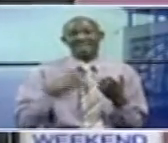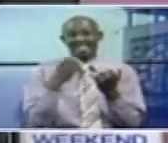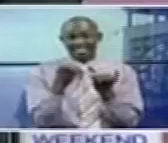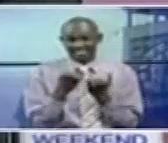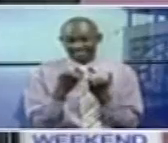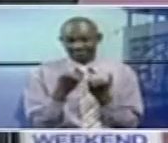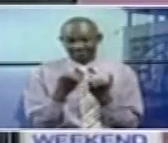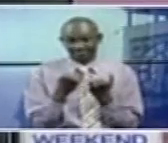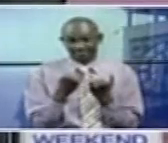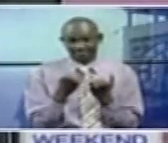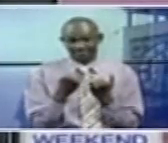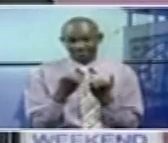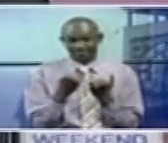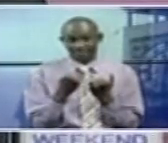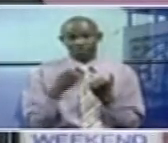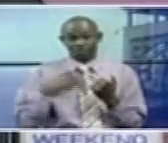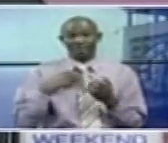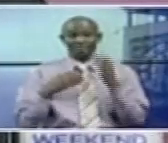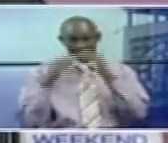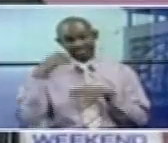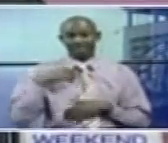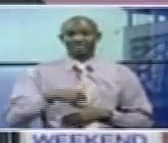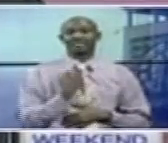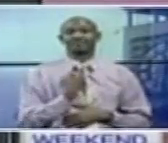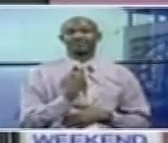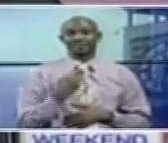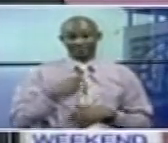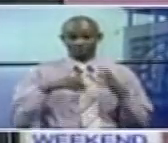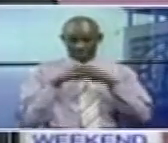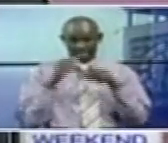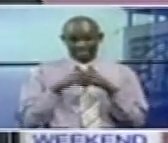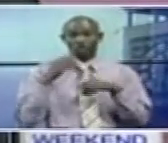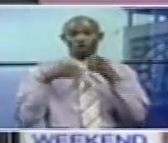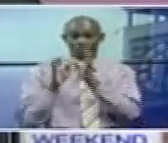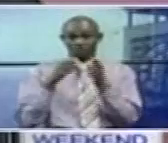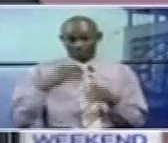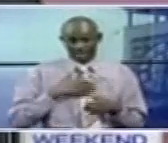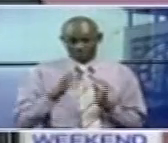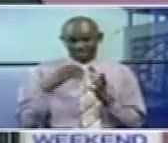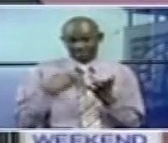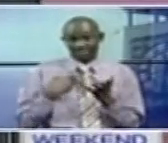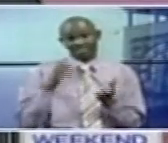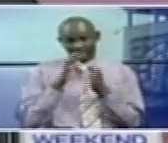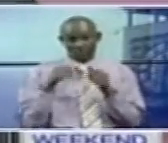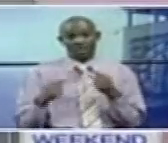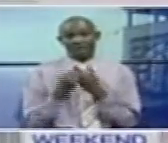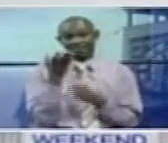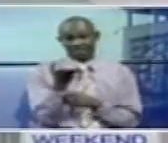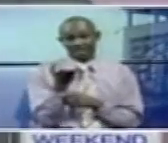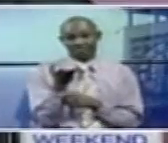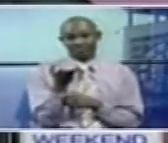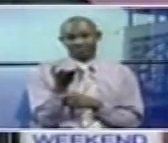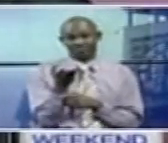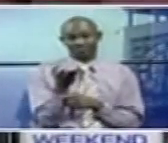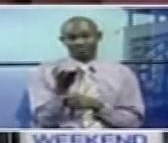to be the master of my own destiny. I need to create any opportunities that come my way because nothing's going to fall onto my lap.